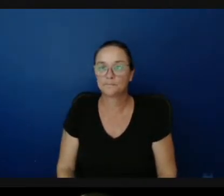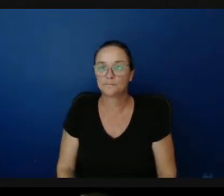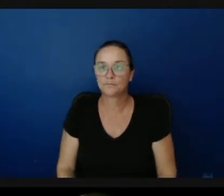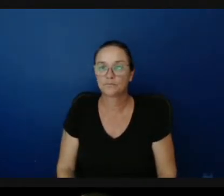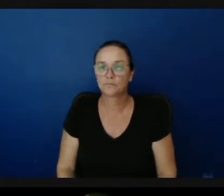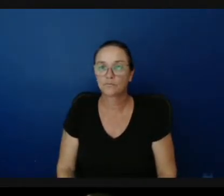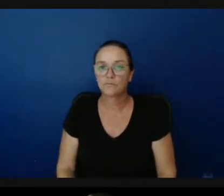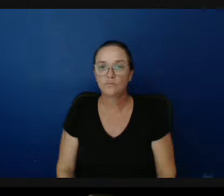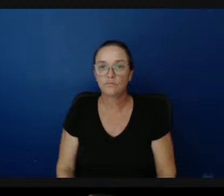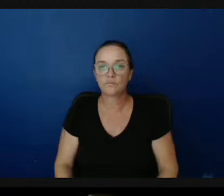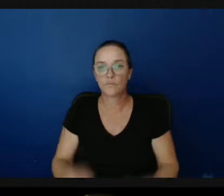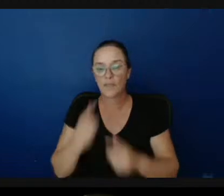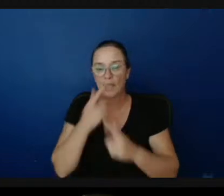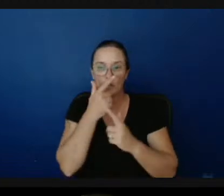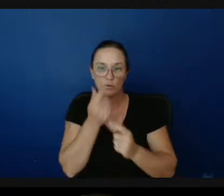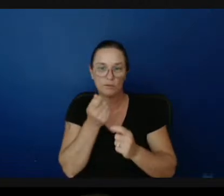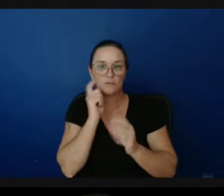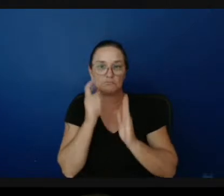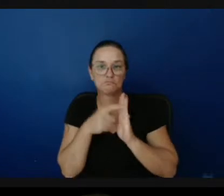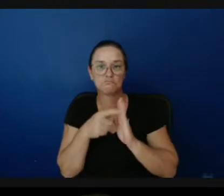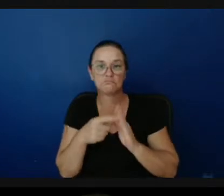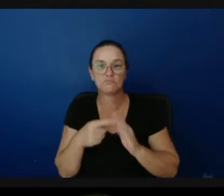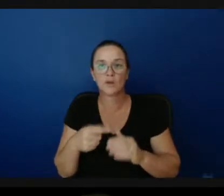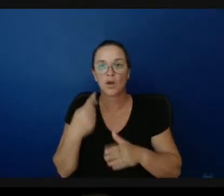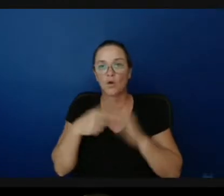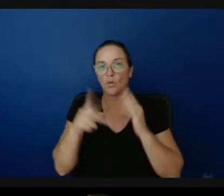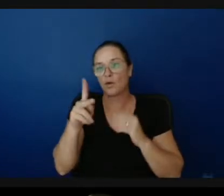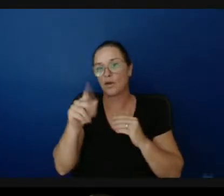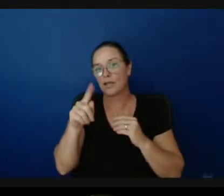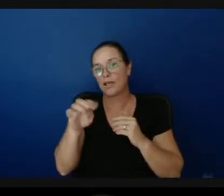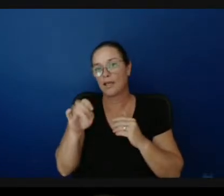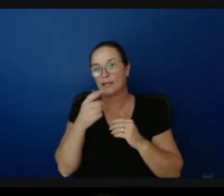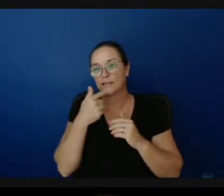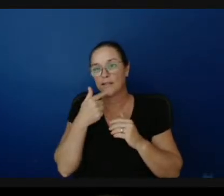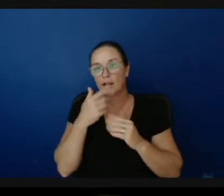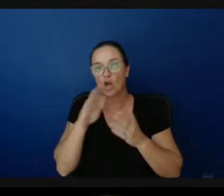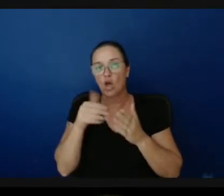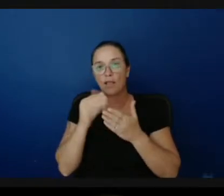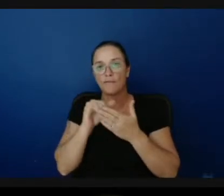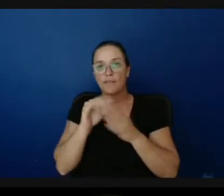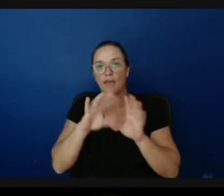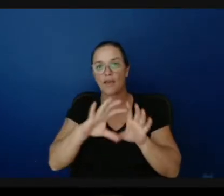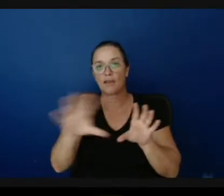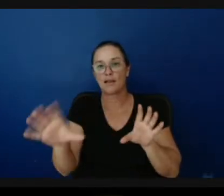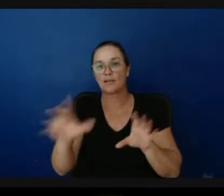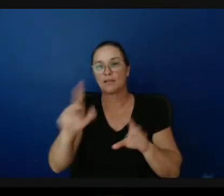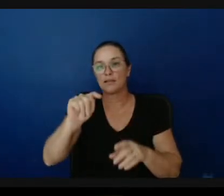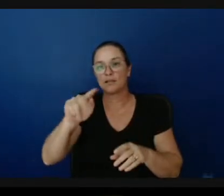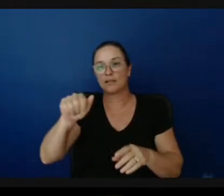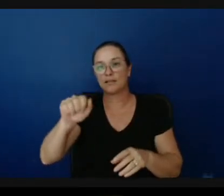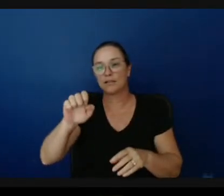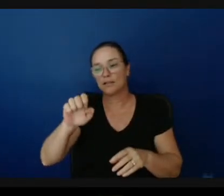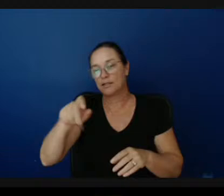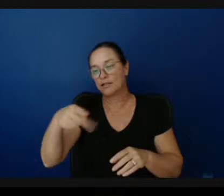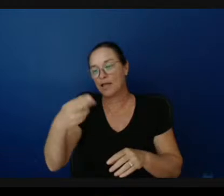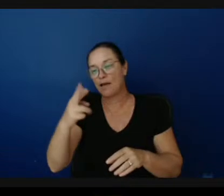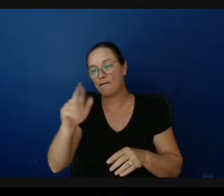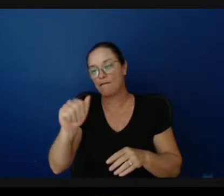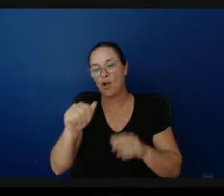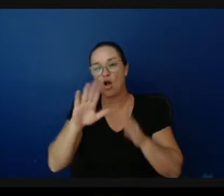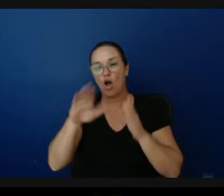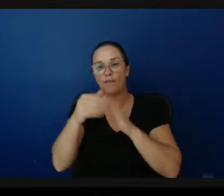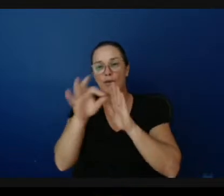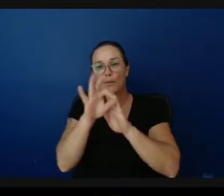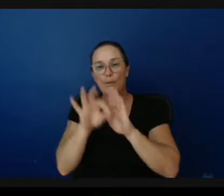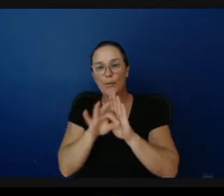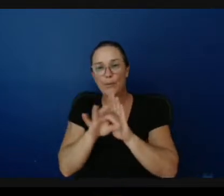So interesting to note there, and from what Katie described there, right, all this brown material is the tephra that landed on a